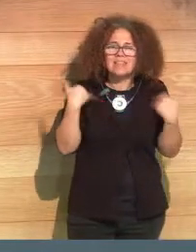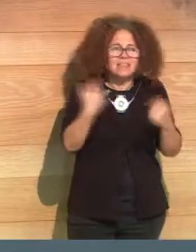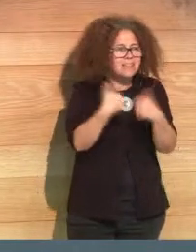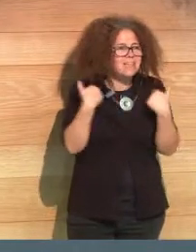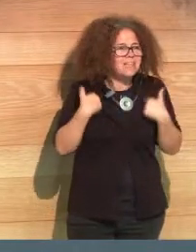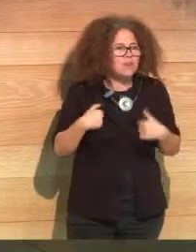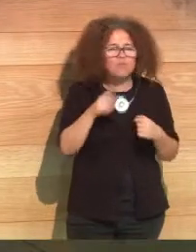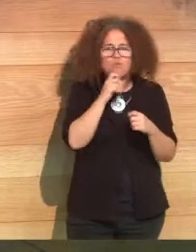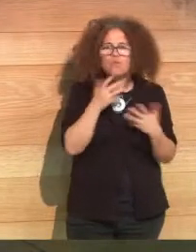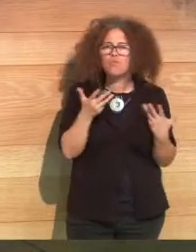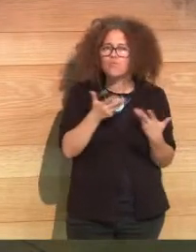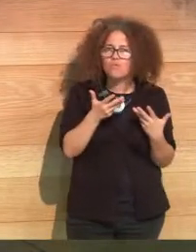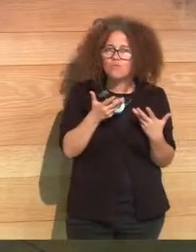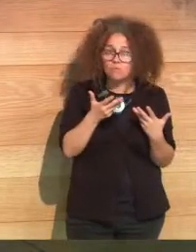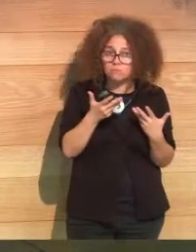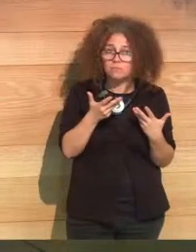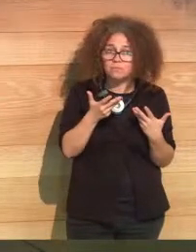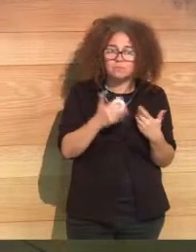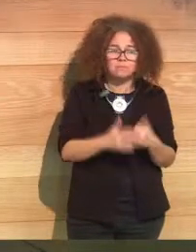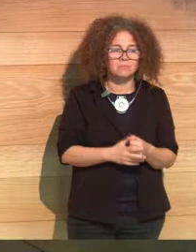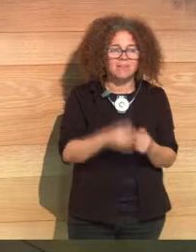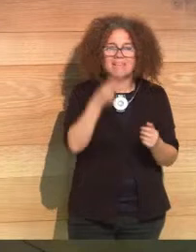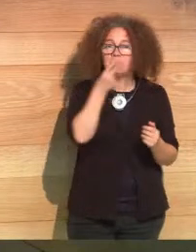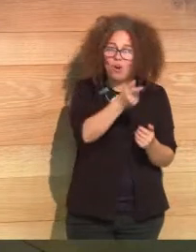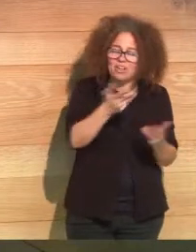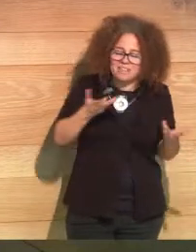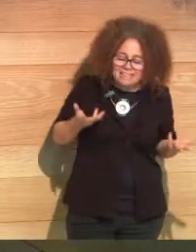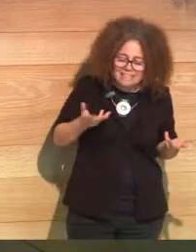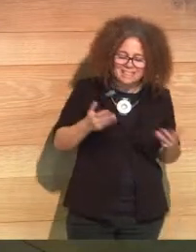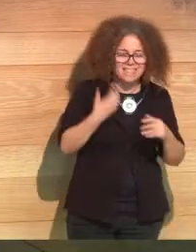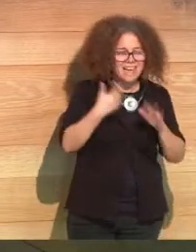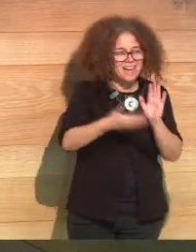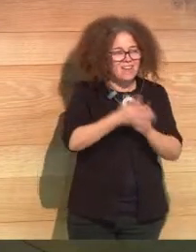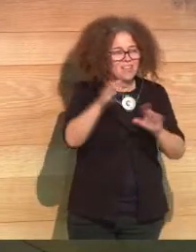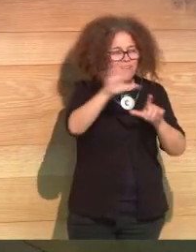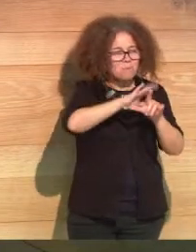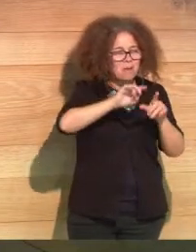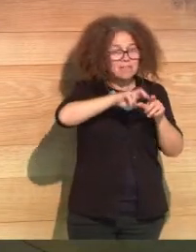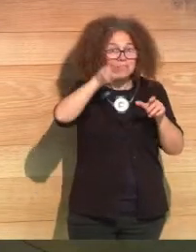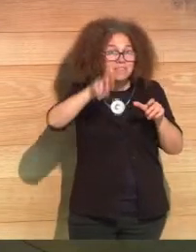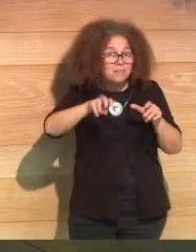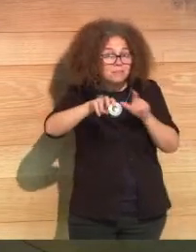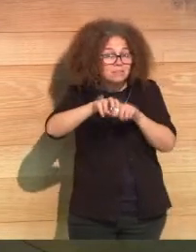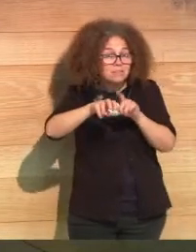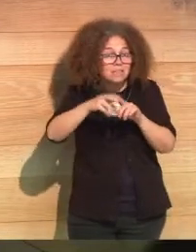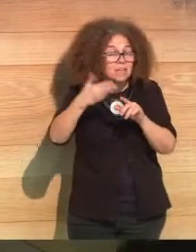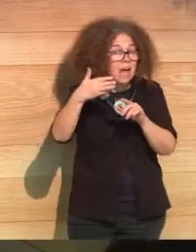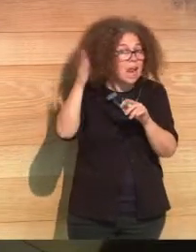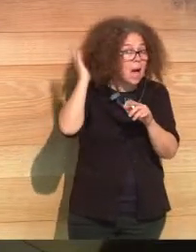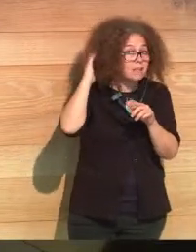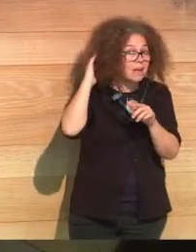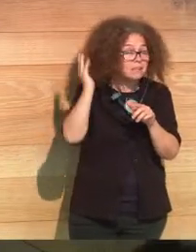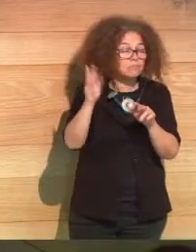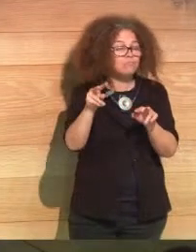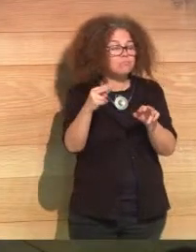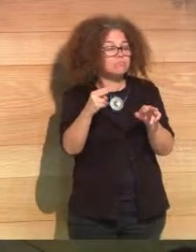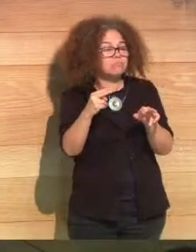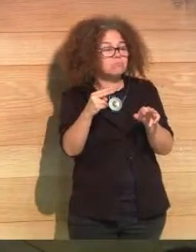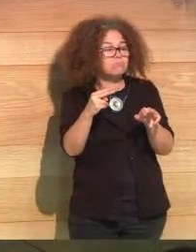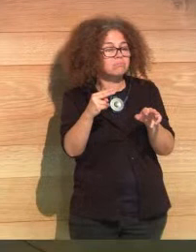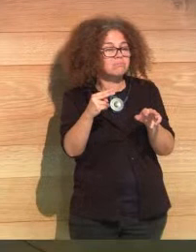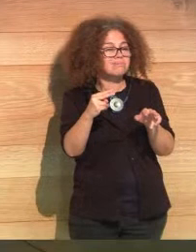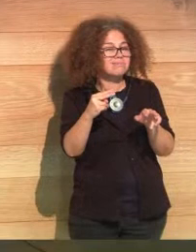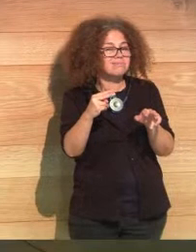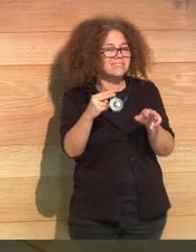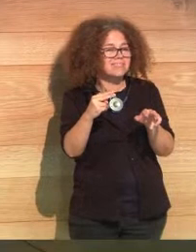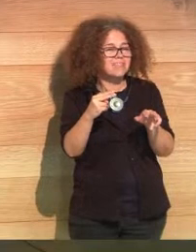And spoilers again, when you then exit the space, you see the back of the projection screen, and